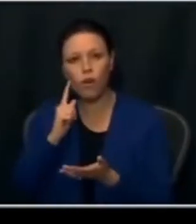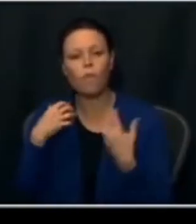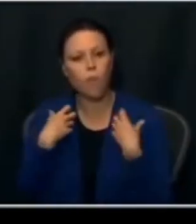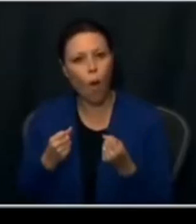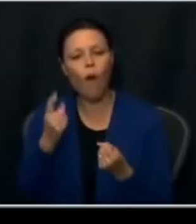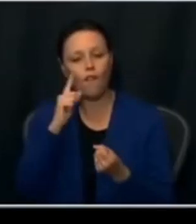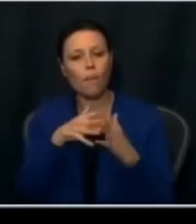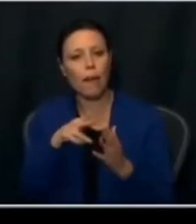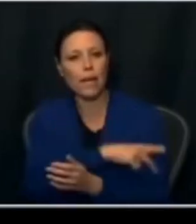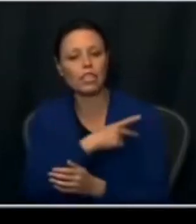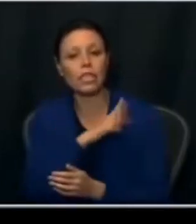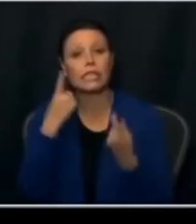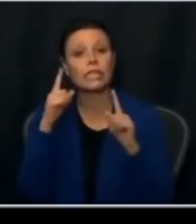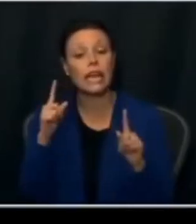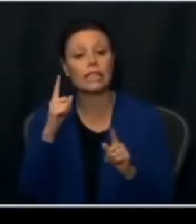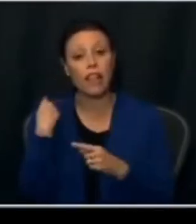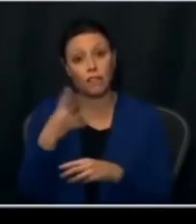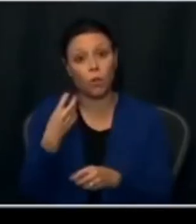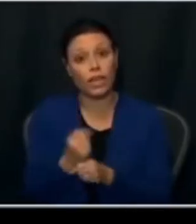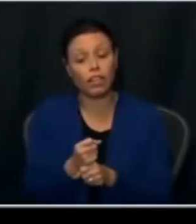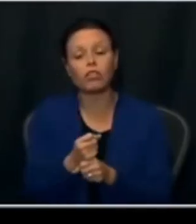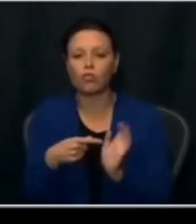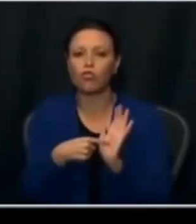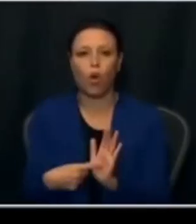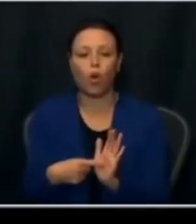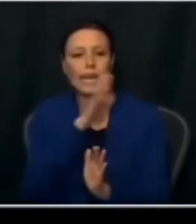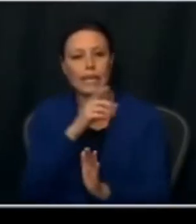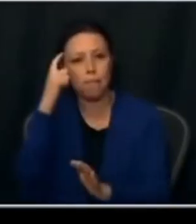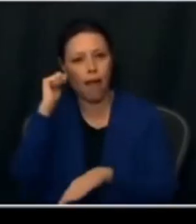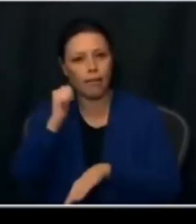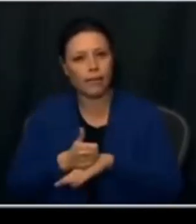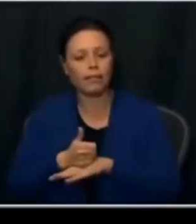of success over the last 4 years is a testimony to that mentality.